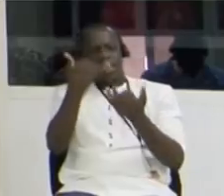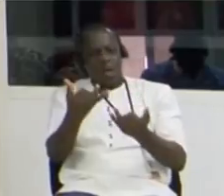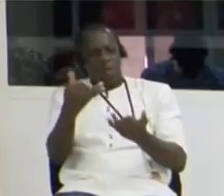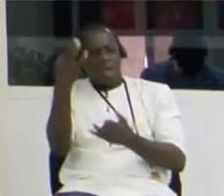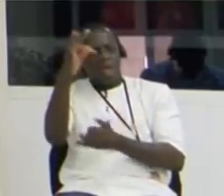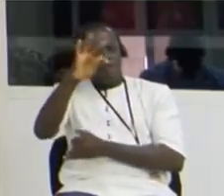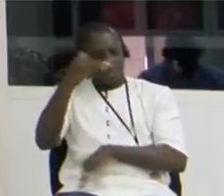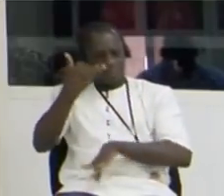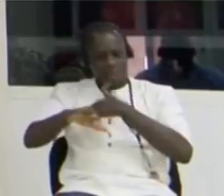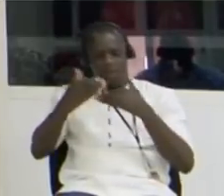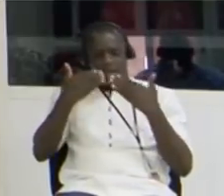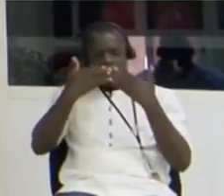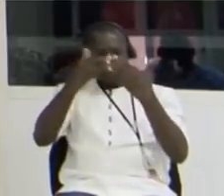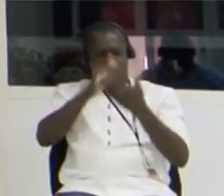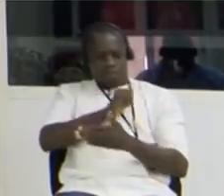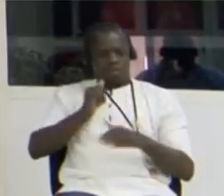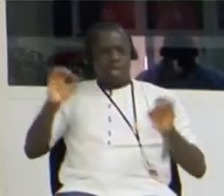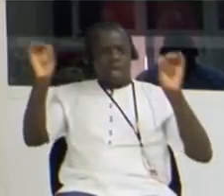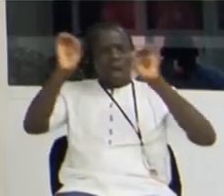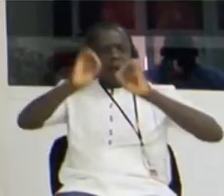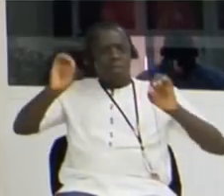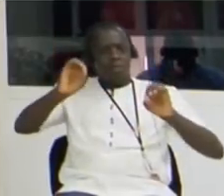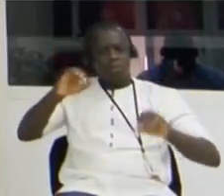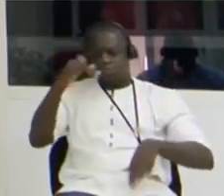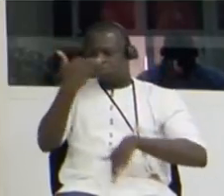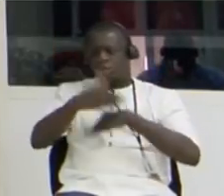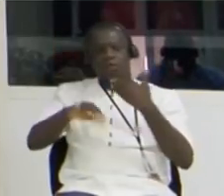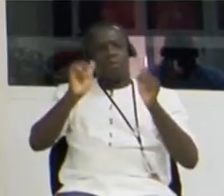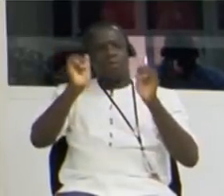don't tell us, we don't know. We don't know.